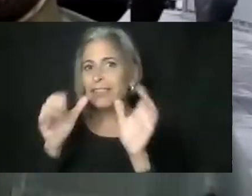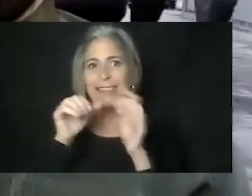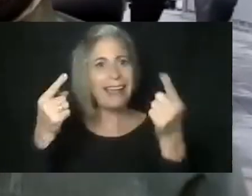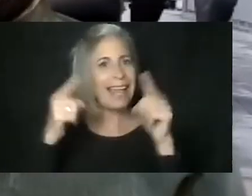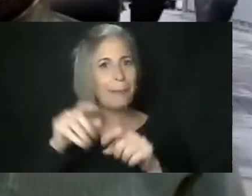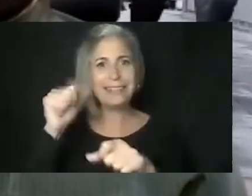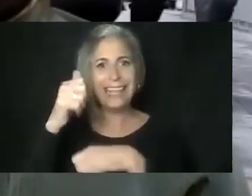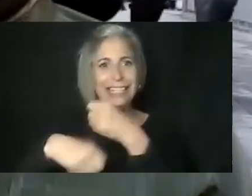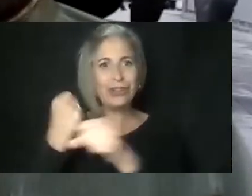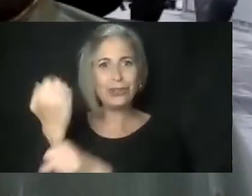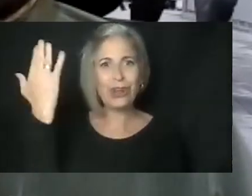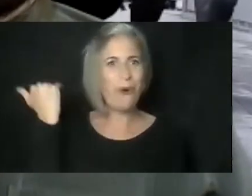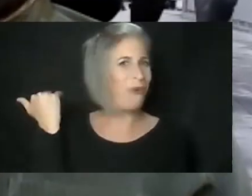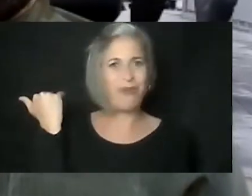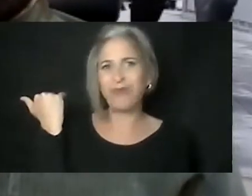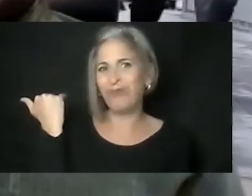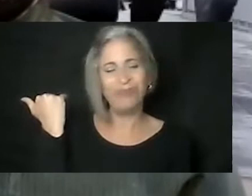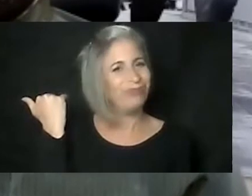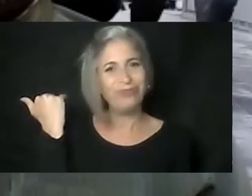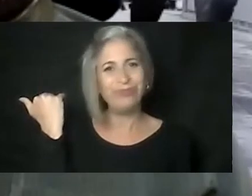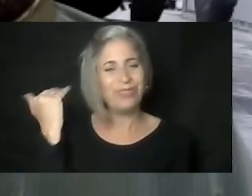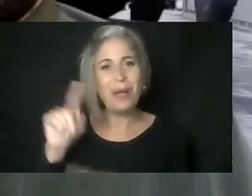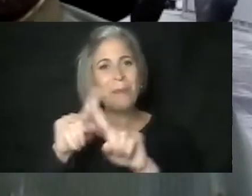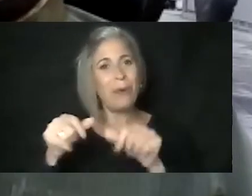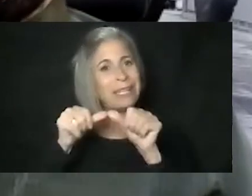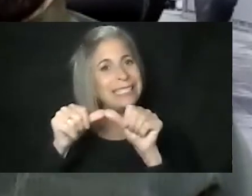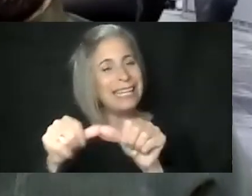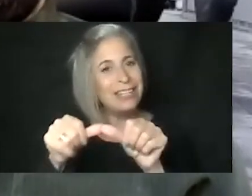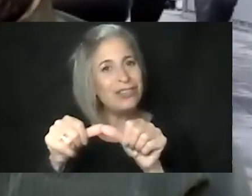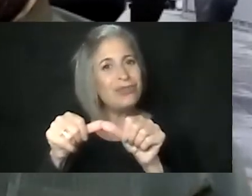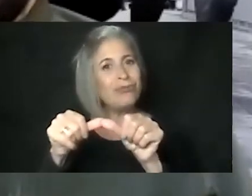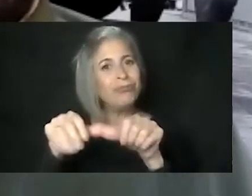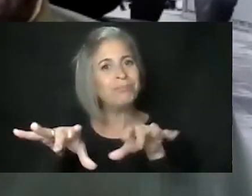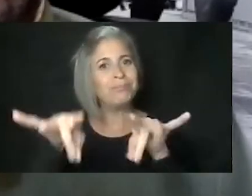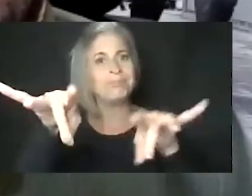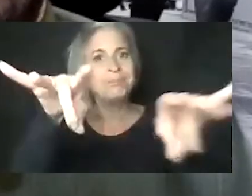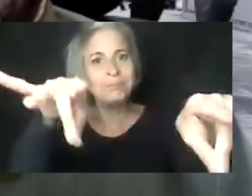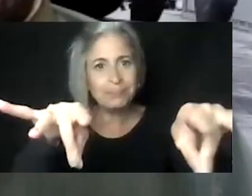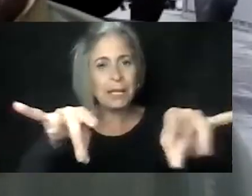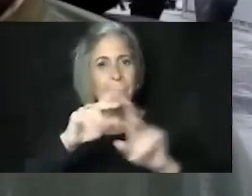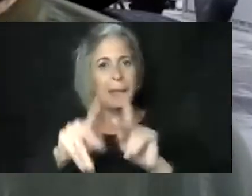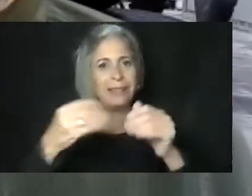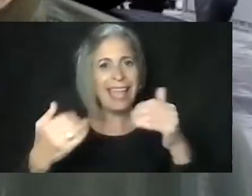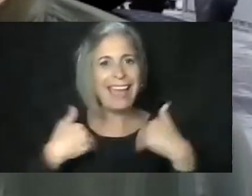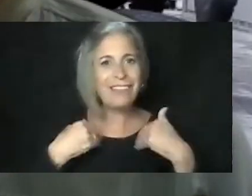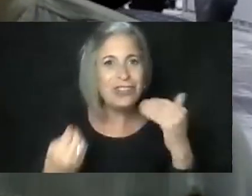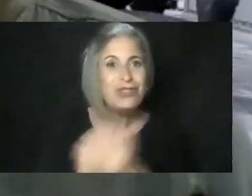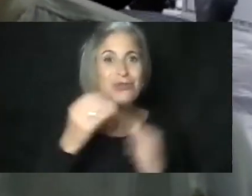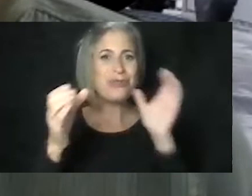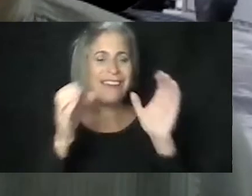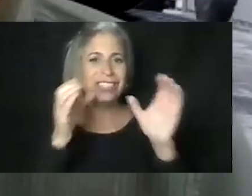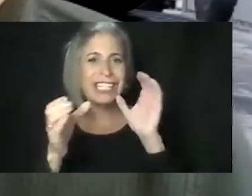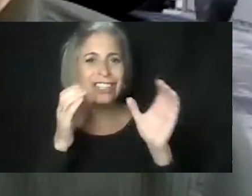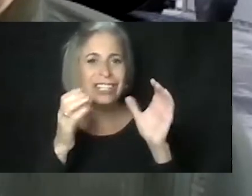years ago. But as these continue to catch on, I think there's also going to be new conversations. What is accessibility